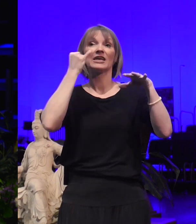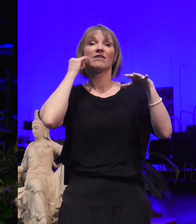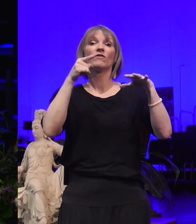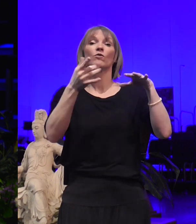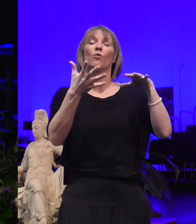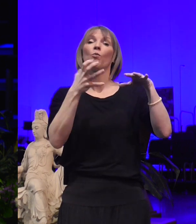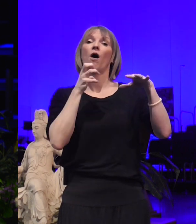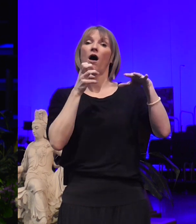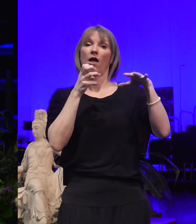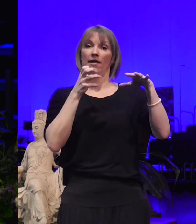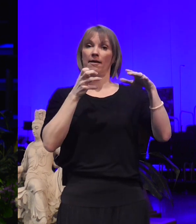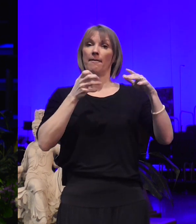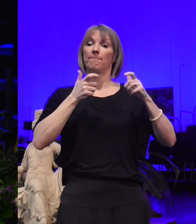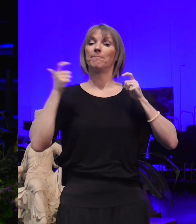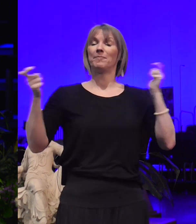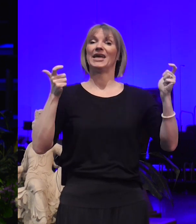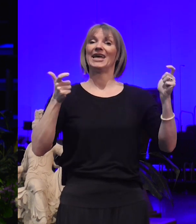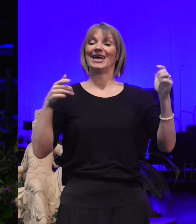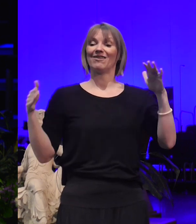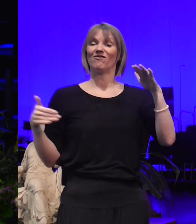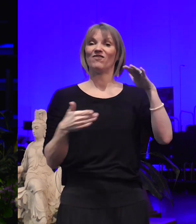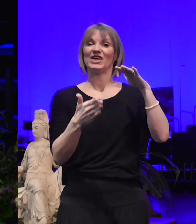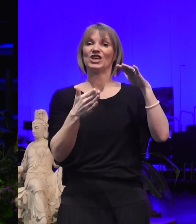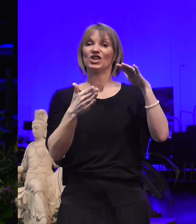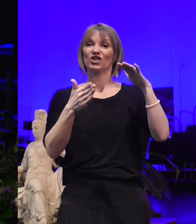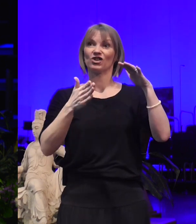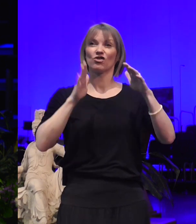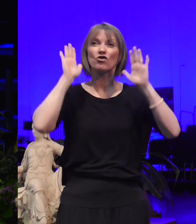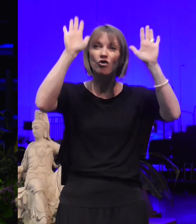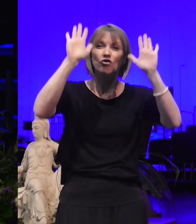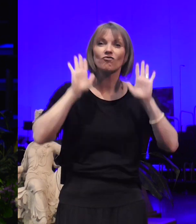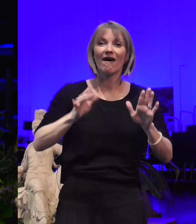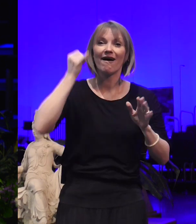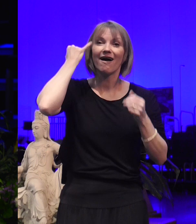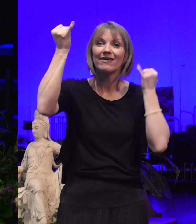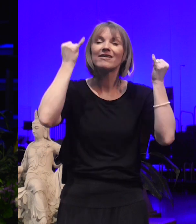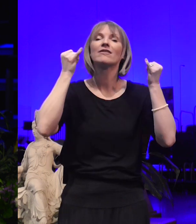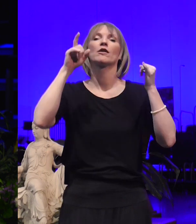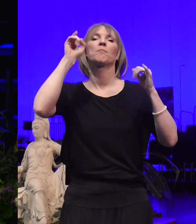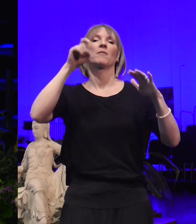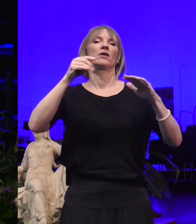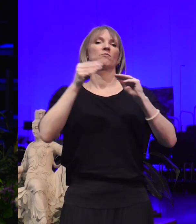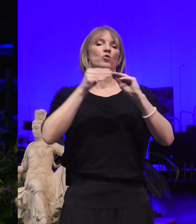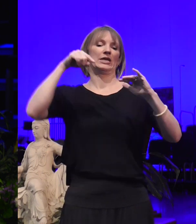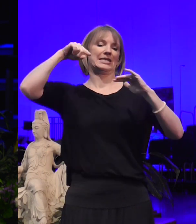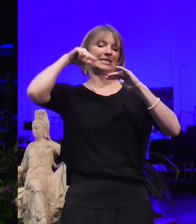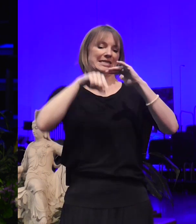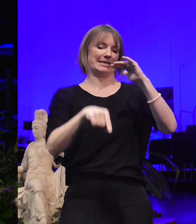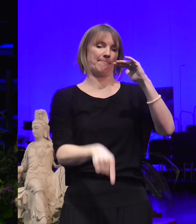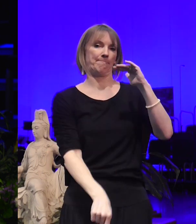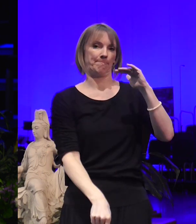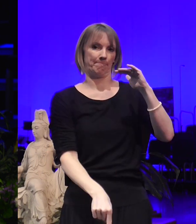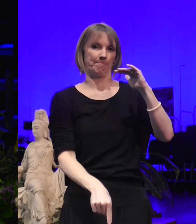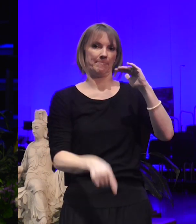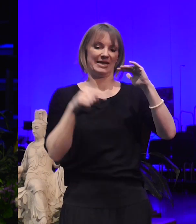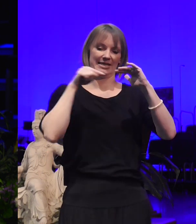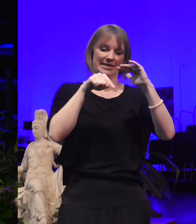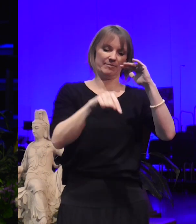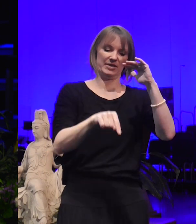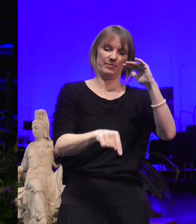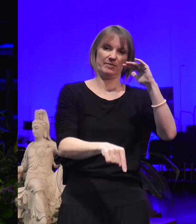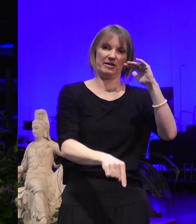the really big fish, the real great ideas, you have to go deeper. Deeper and